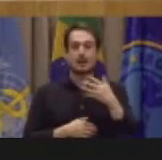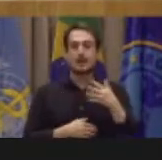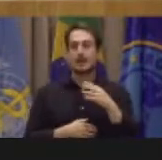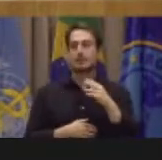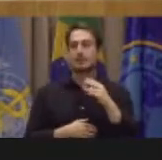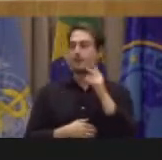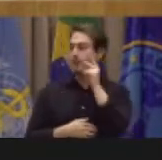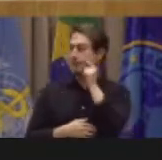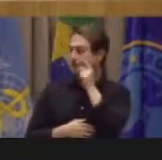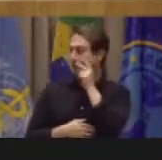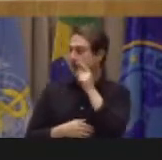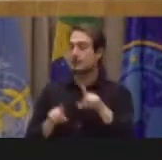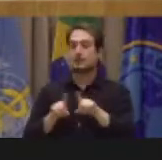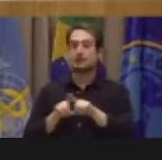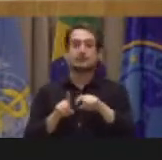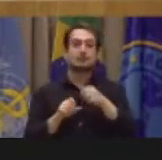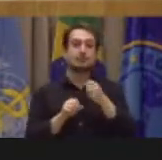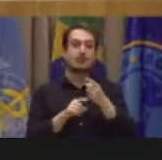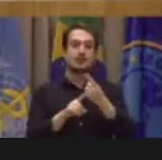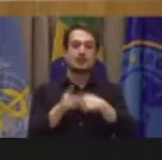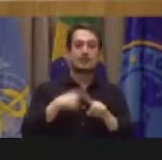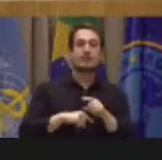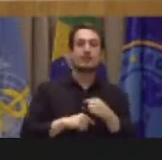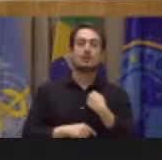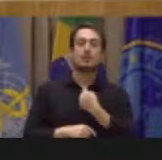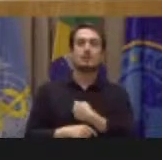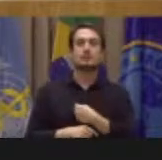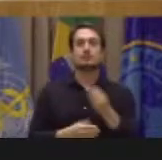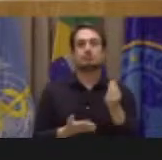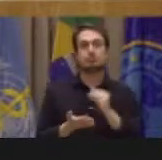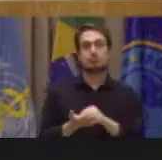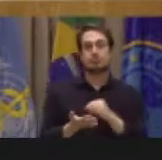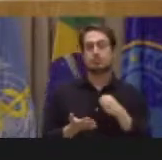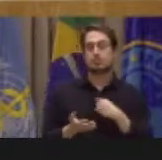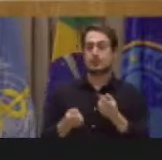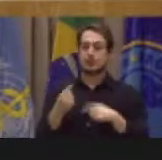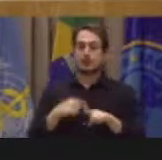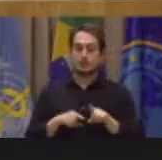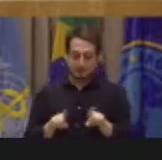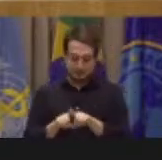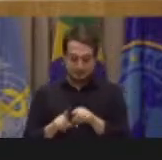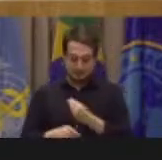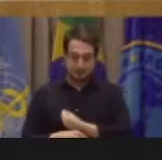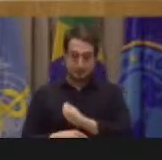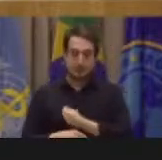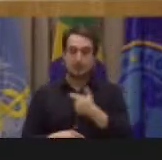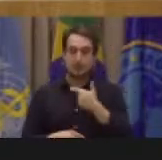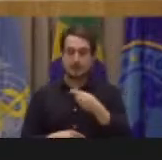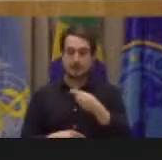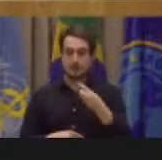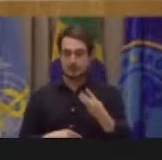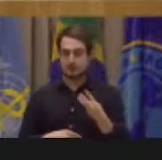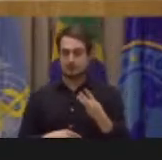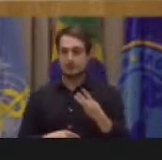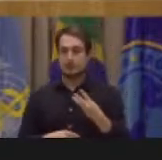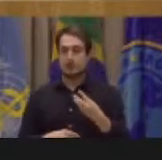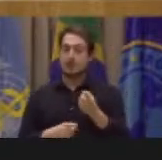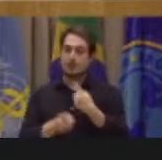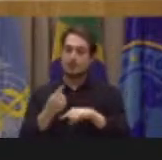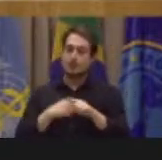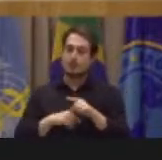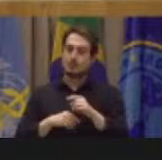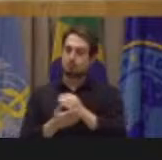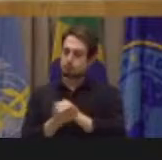inside Fortaleza, and we have this huge challenge that we have put out there for the 23rd.